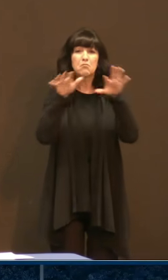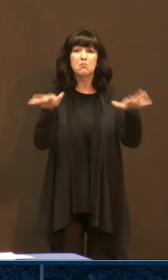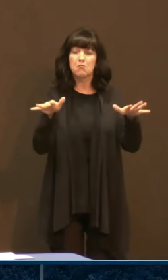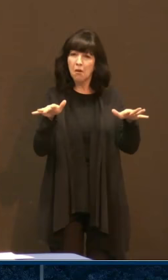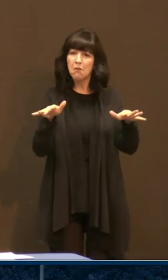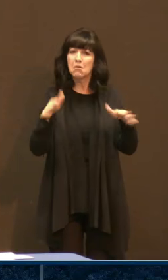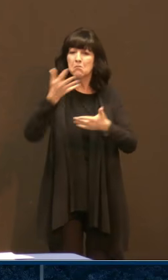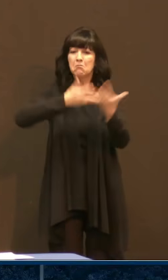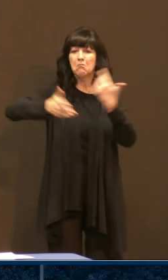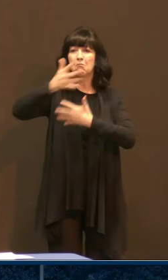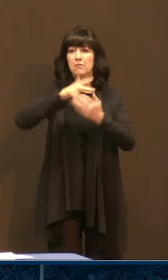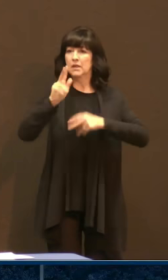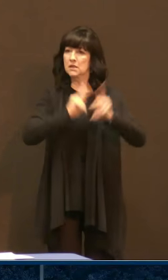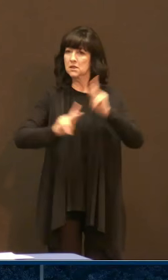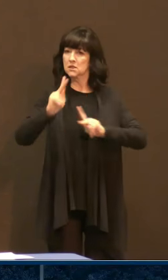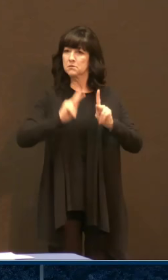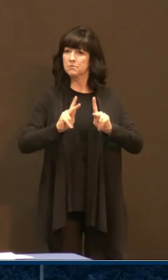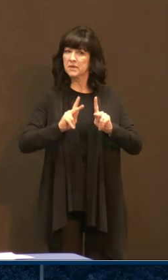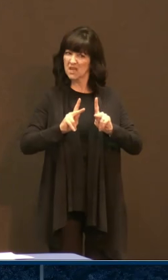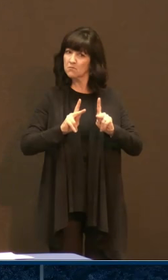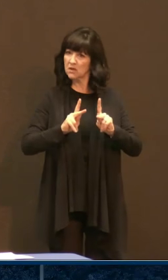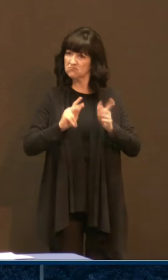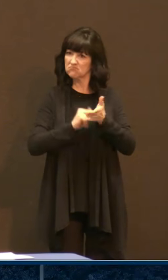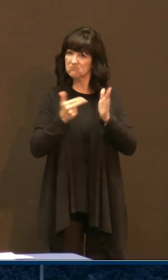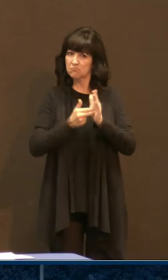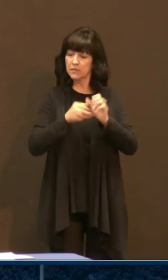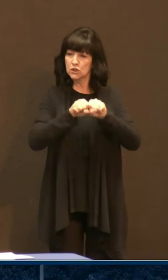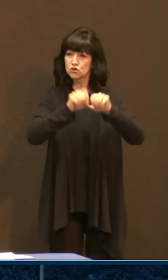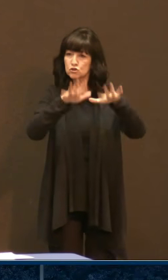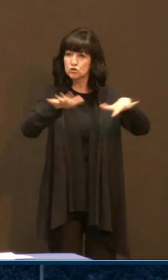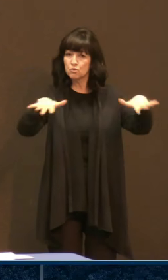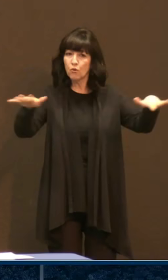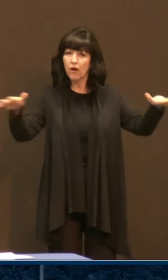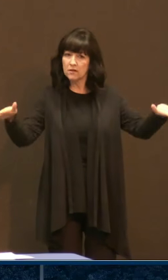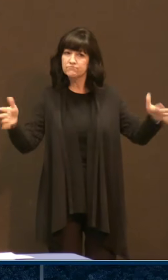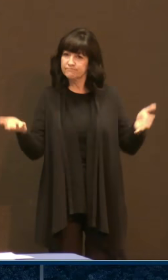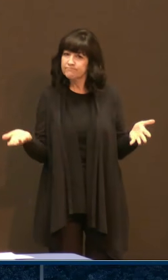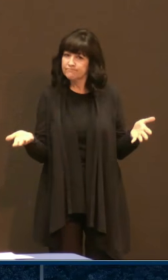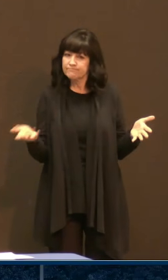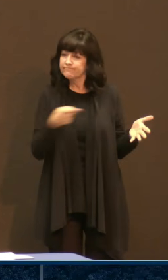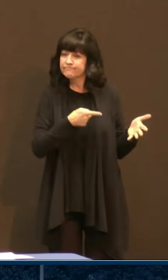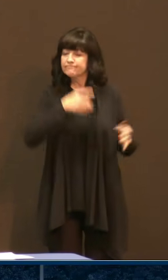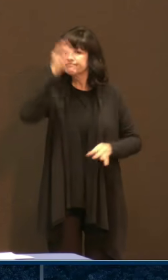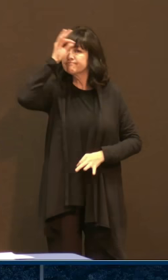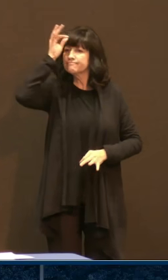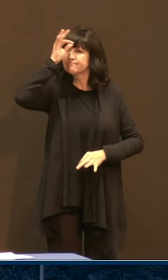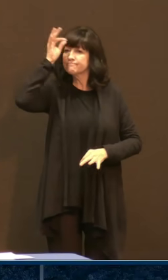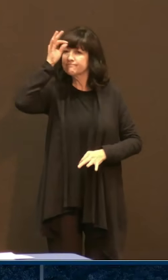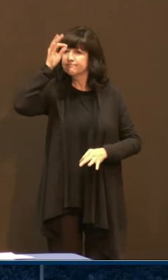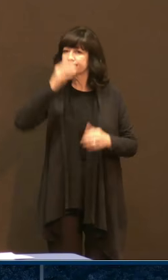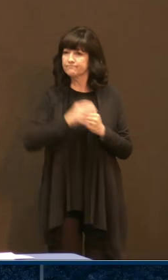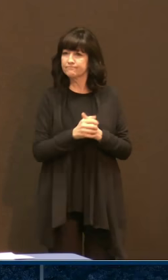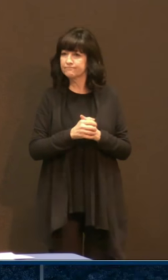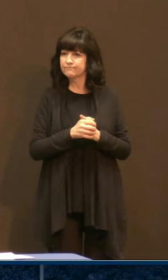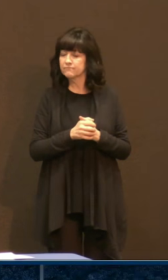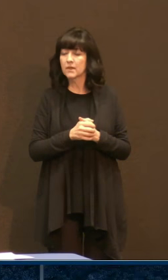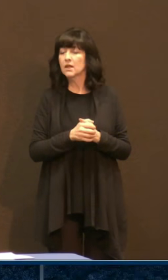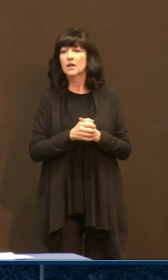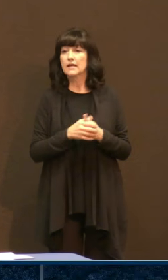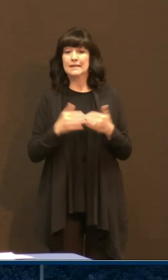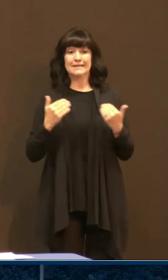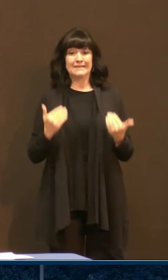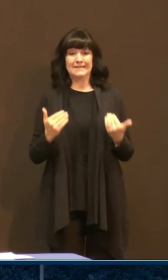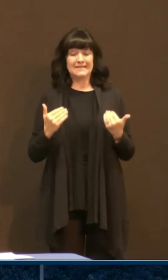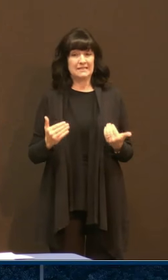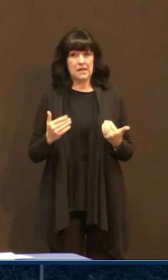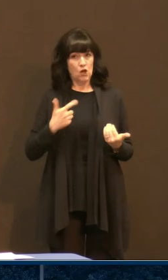are the same very masks that we've been talking about for quite some time that are hard to find. We're talking about cloth face coverings, and now at this